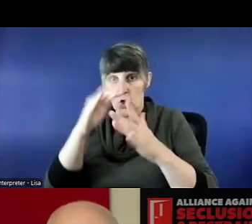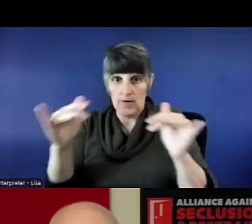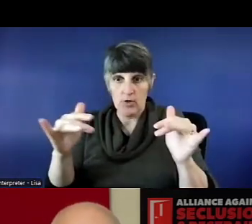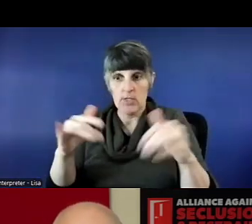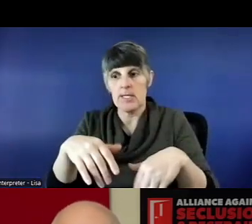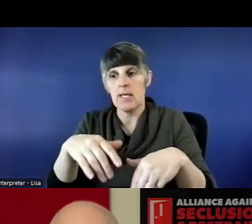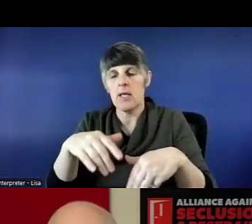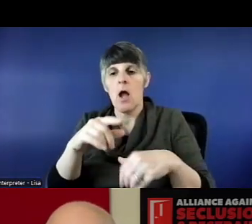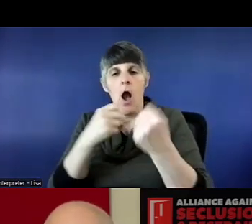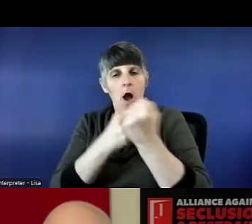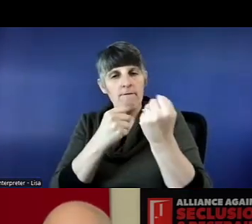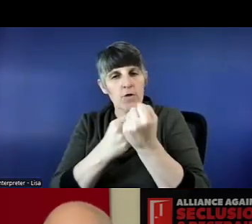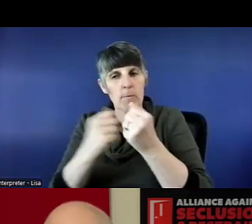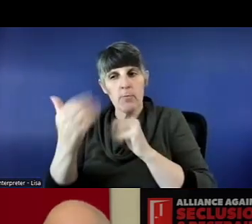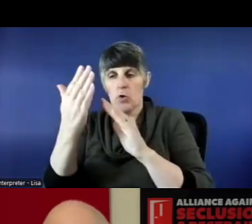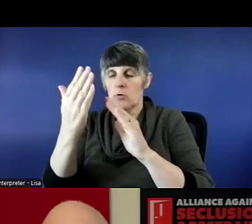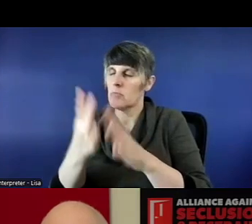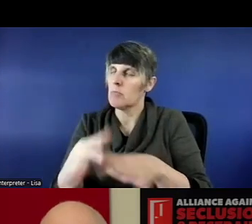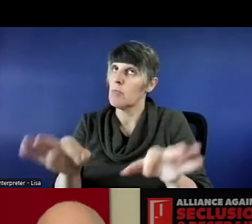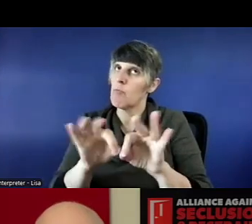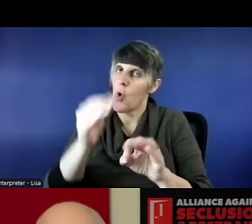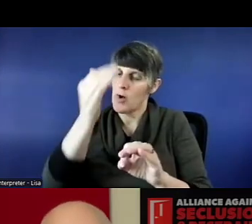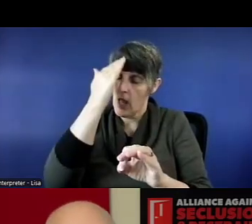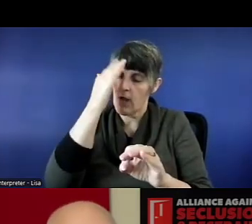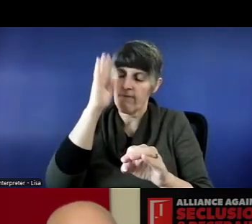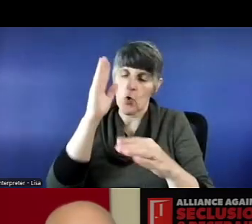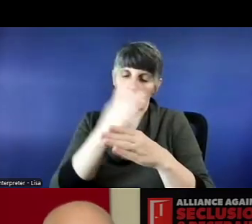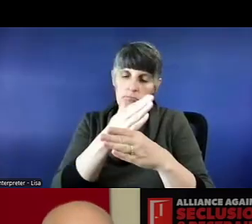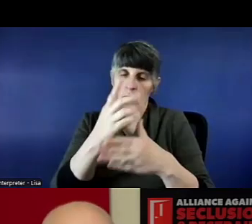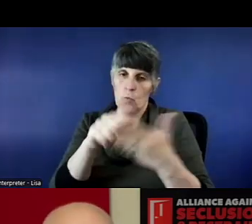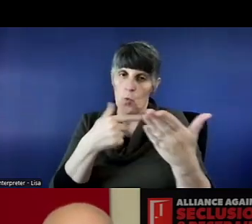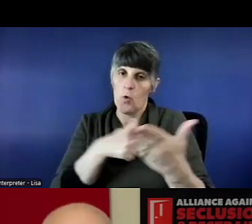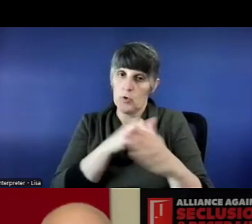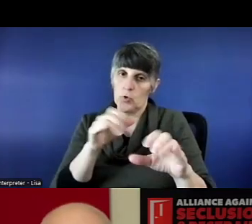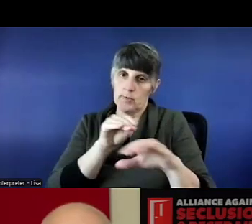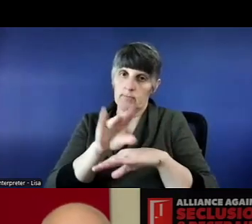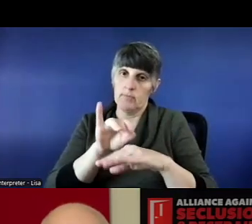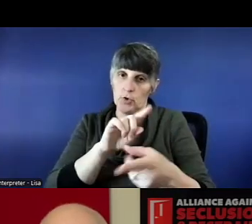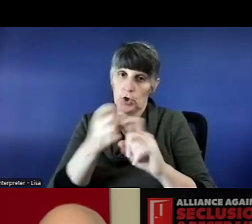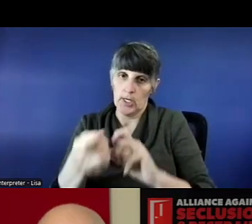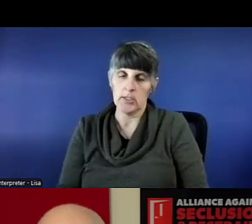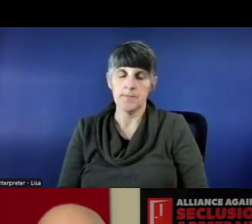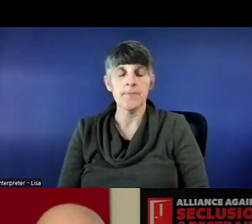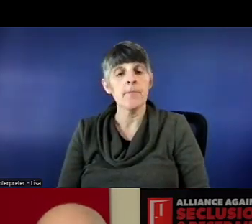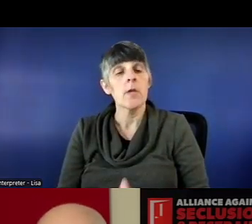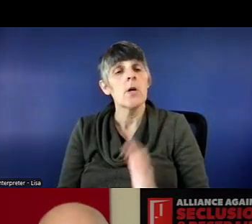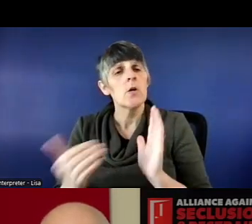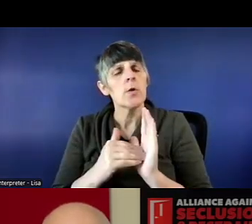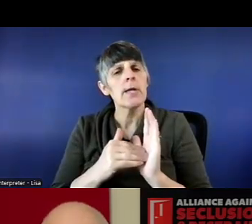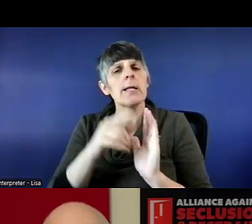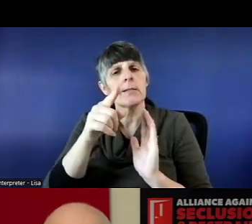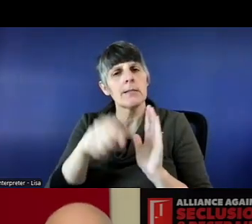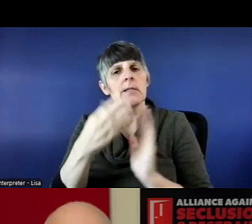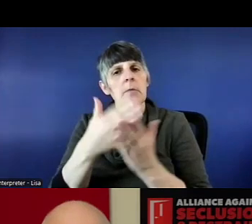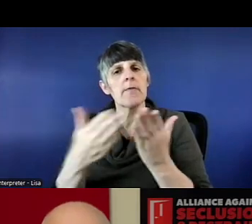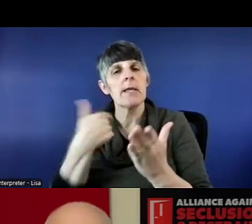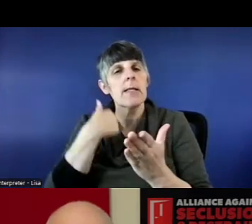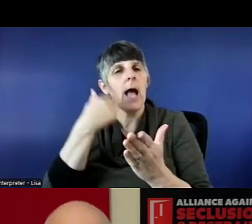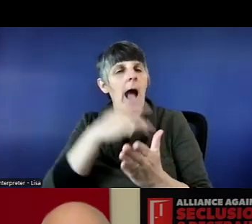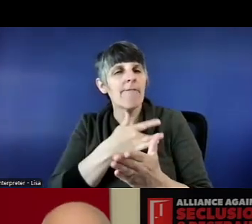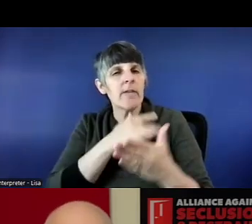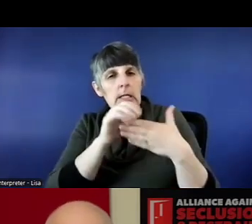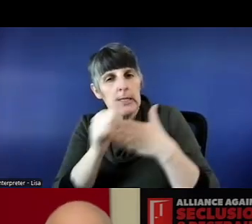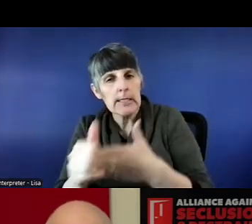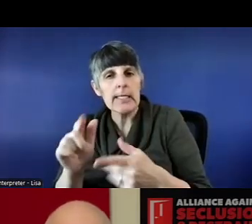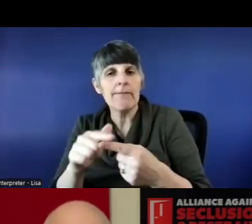affirming approaches, critical knowledge that we can bring to help us change what we're doing. So again, these are some of the things that I believe lead to kids